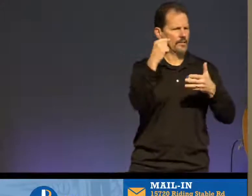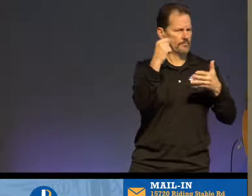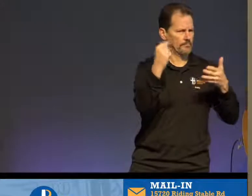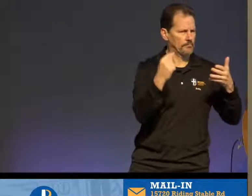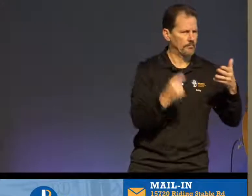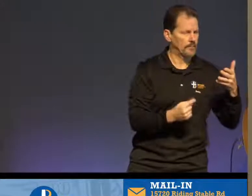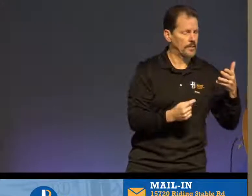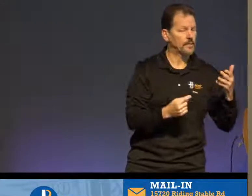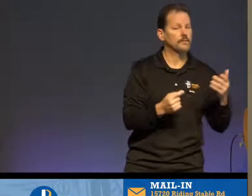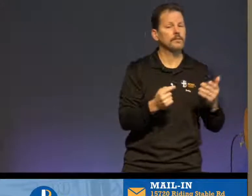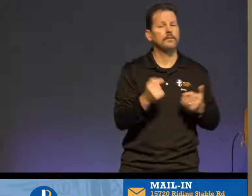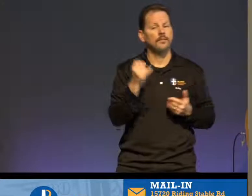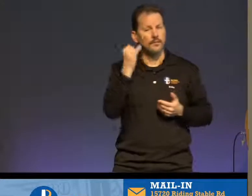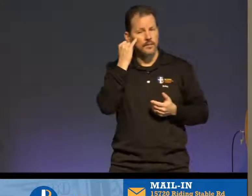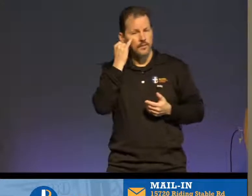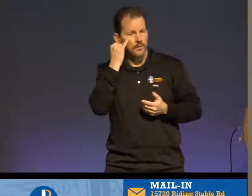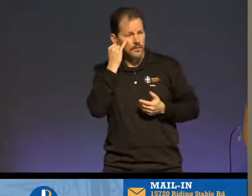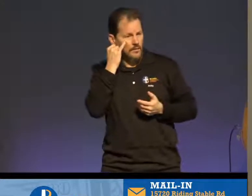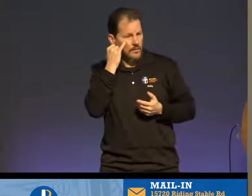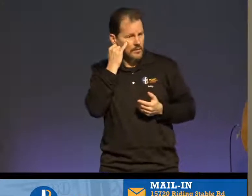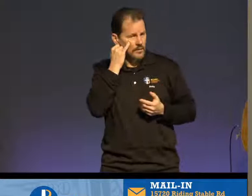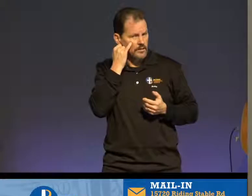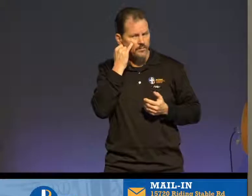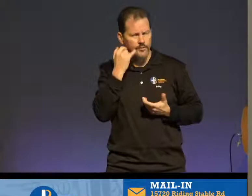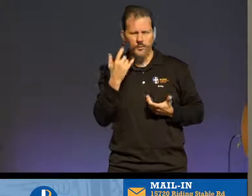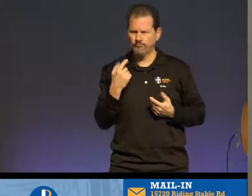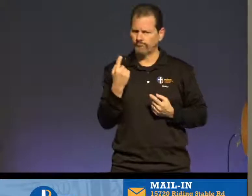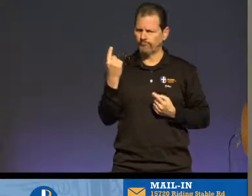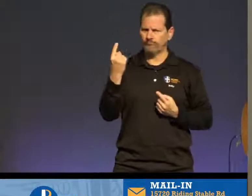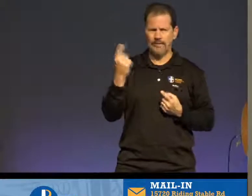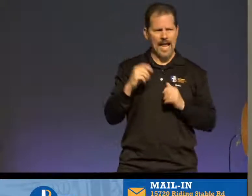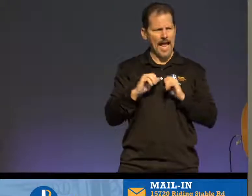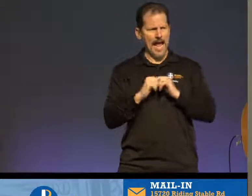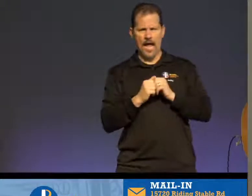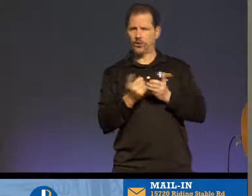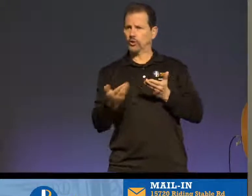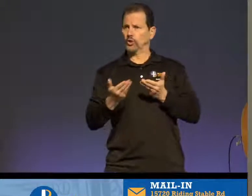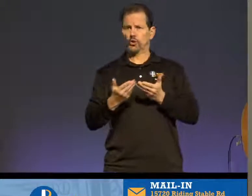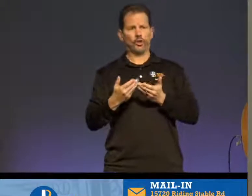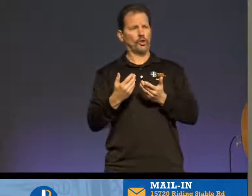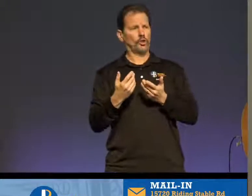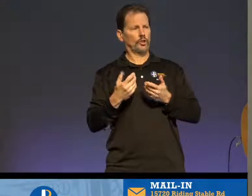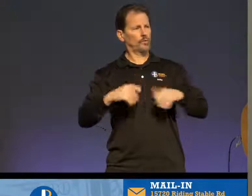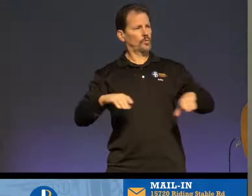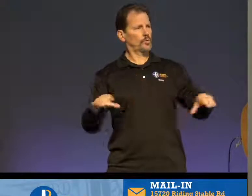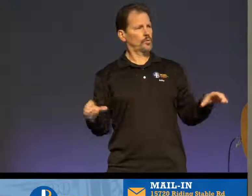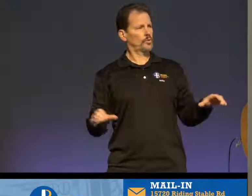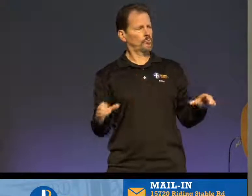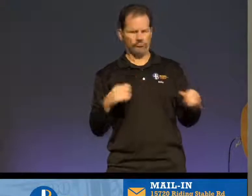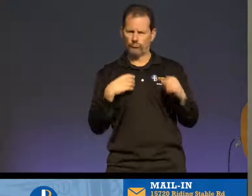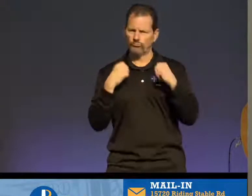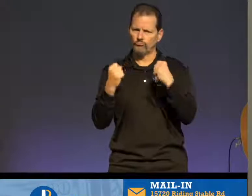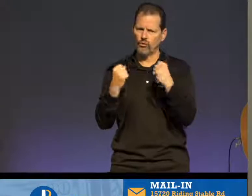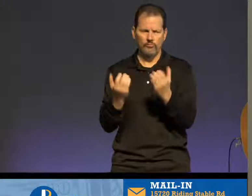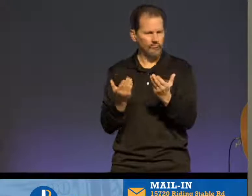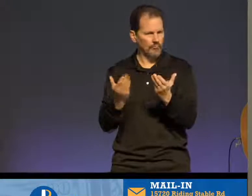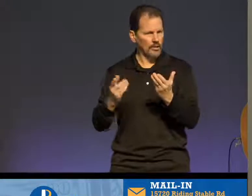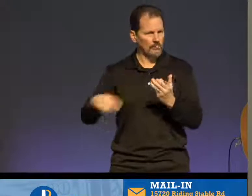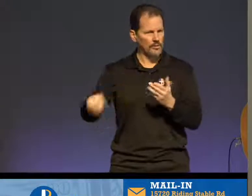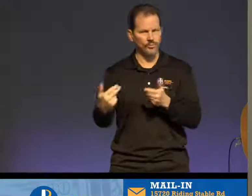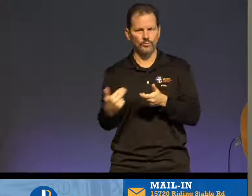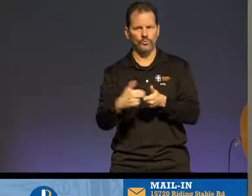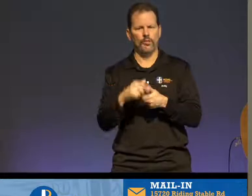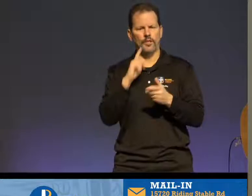to serve around, and if you haven't found a way to serve, I highly recommend that you do so. You can talk to me or